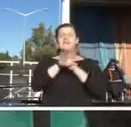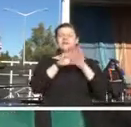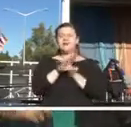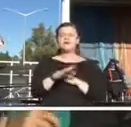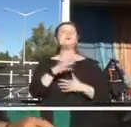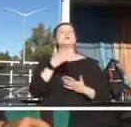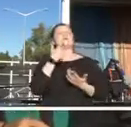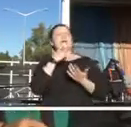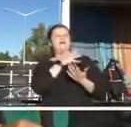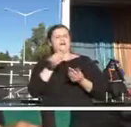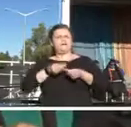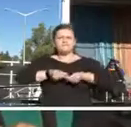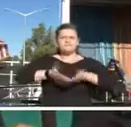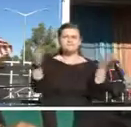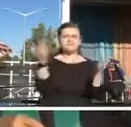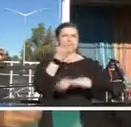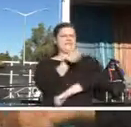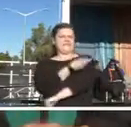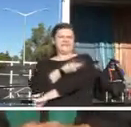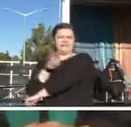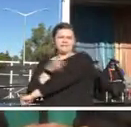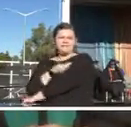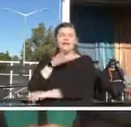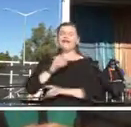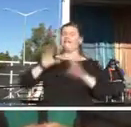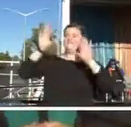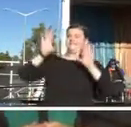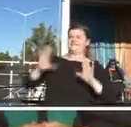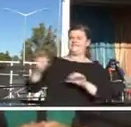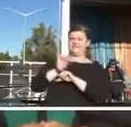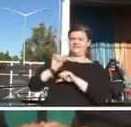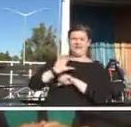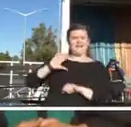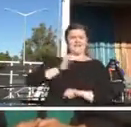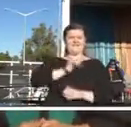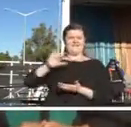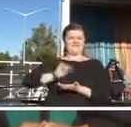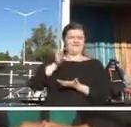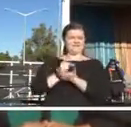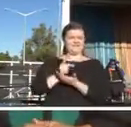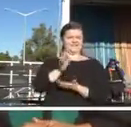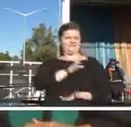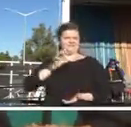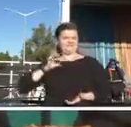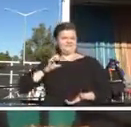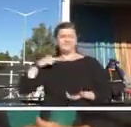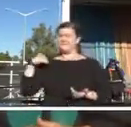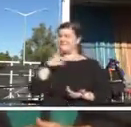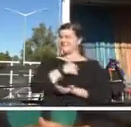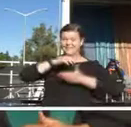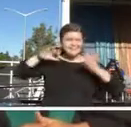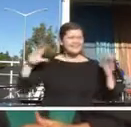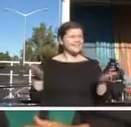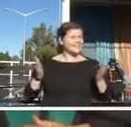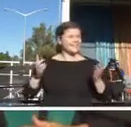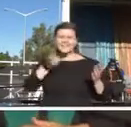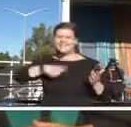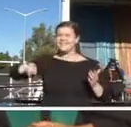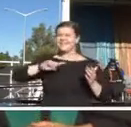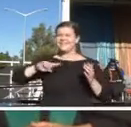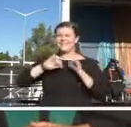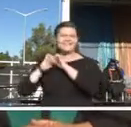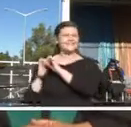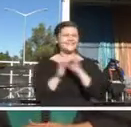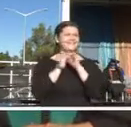vaccines and the fantastic work of our graduation committee, we are here, we are together, and